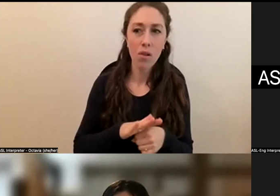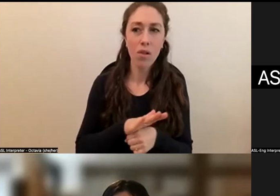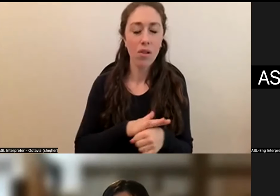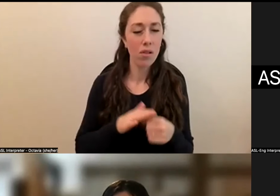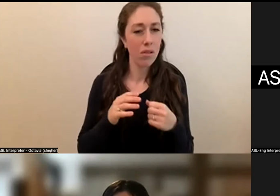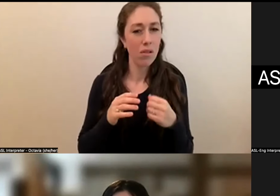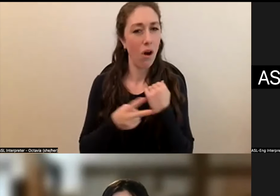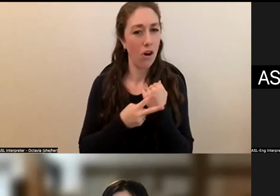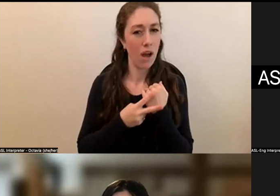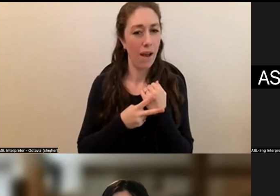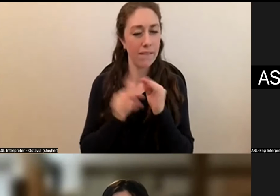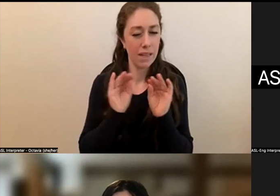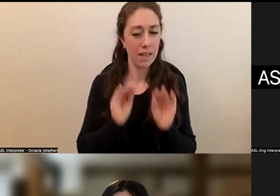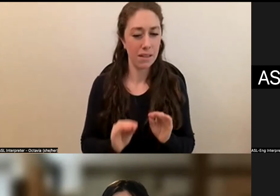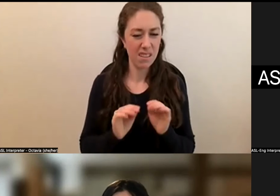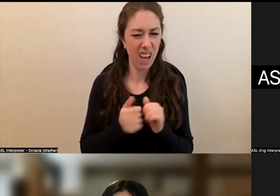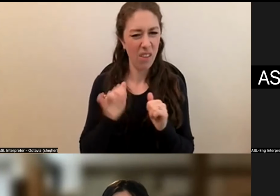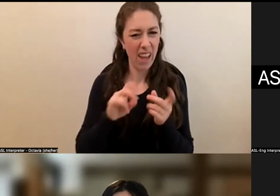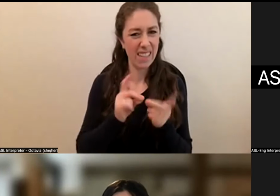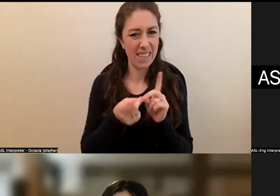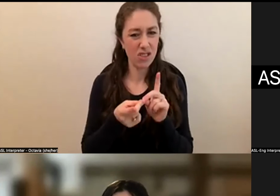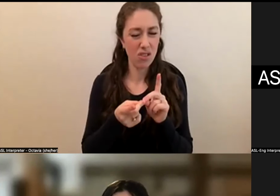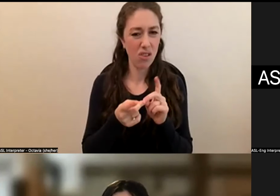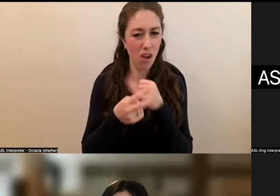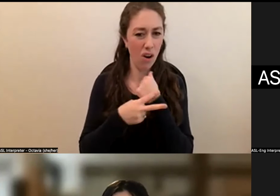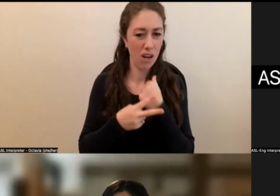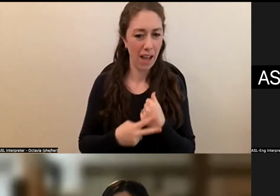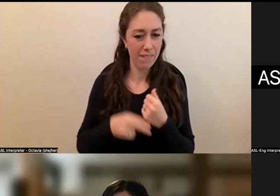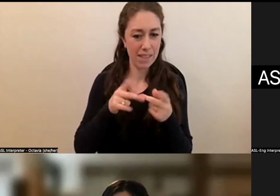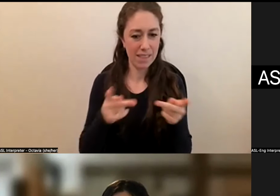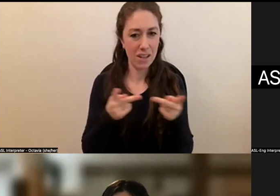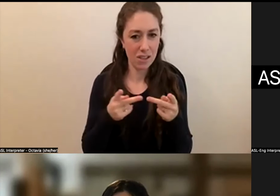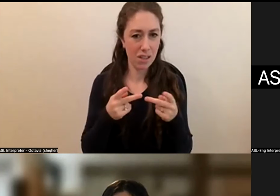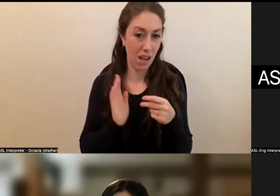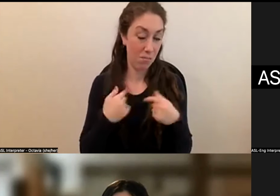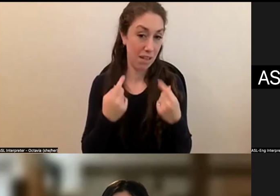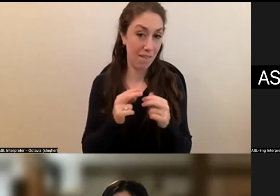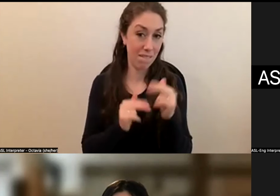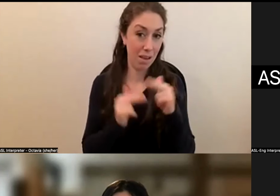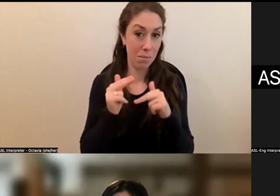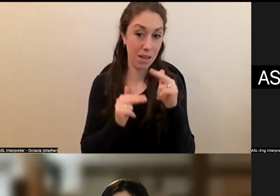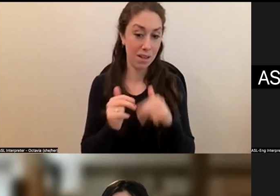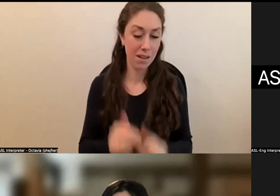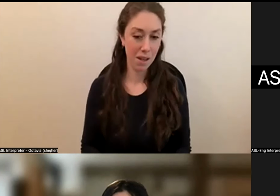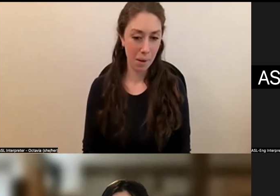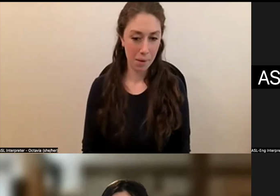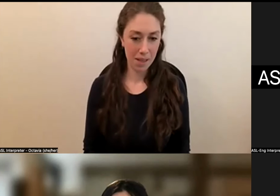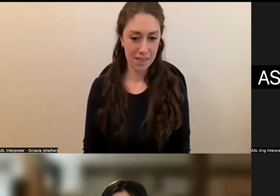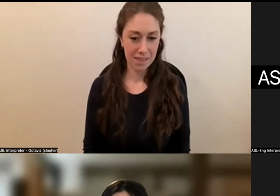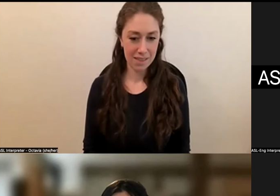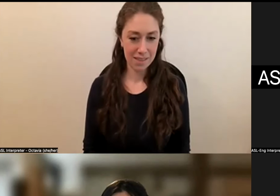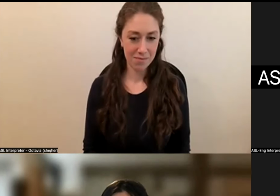archiving through a digital archiving station that I've been developing. I learned this from